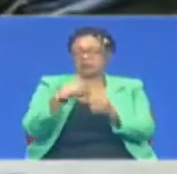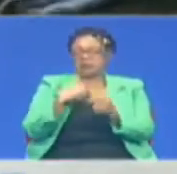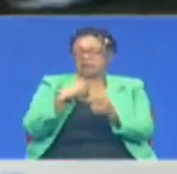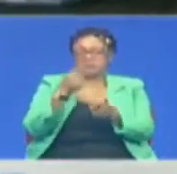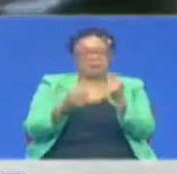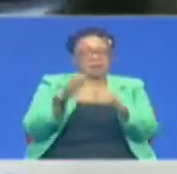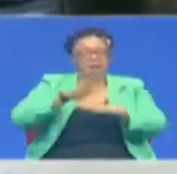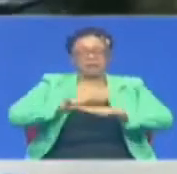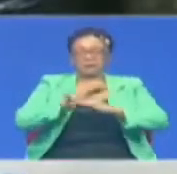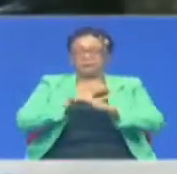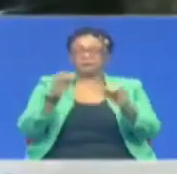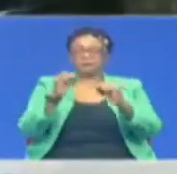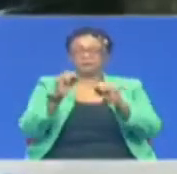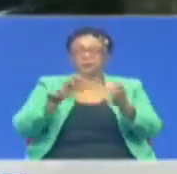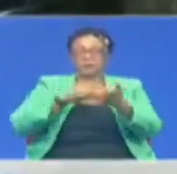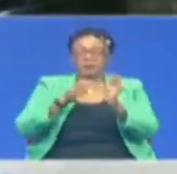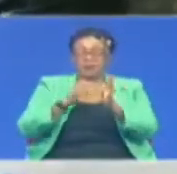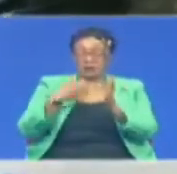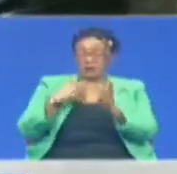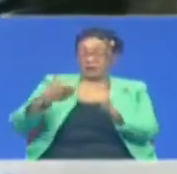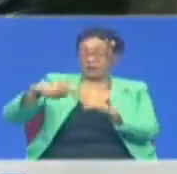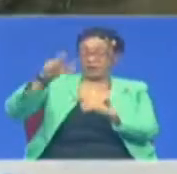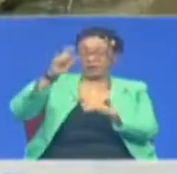will trigger a rise in prices.